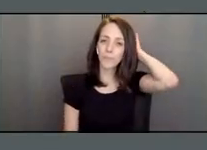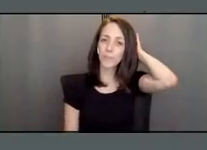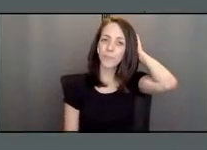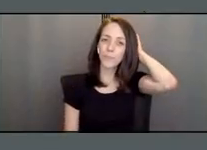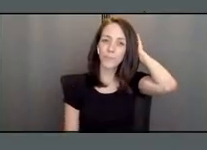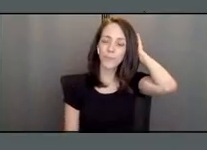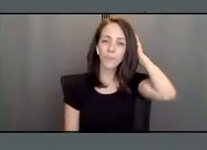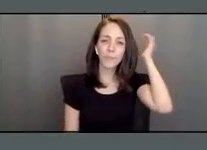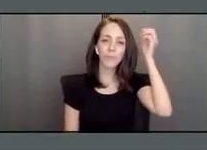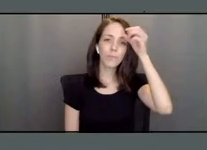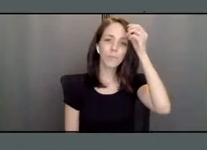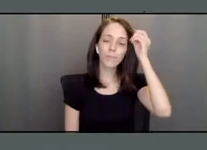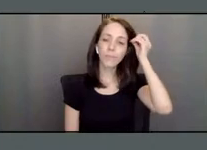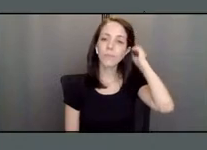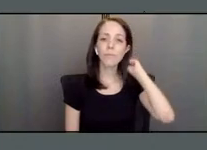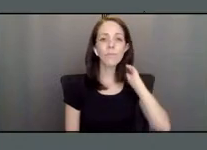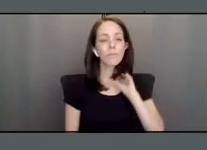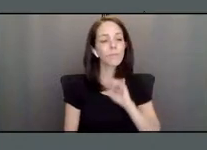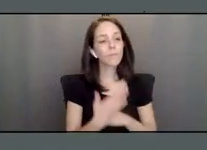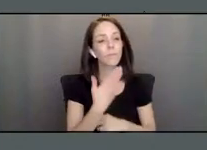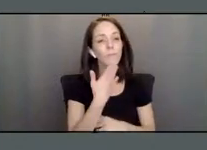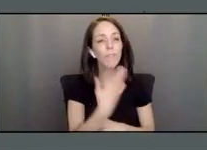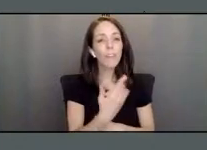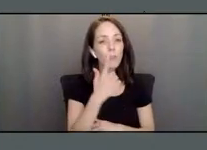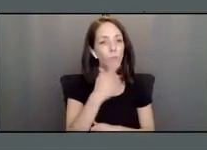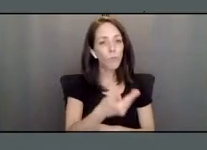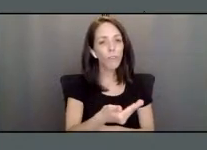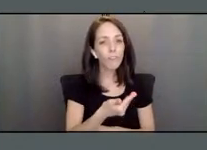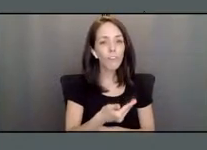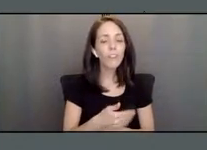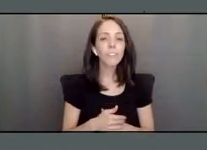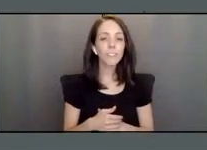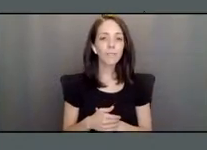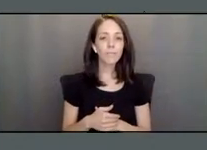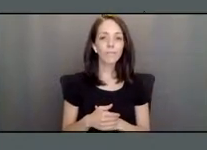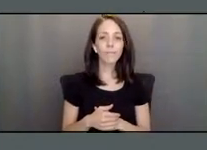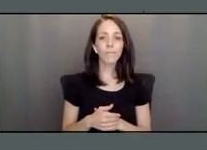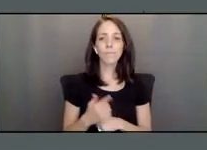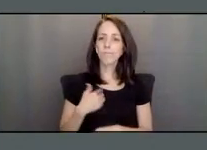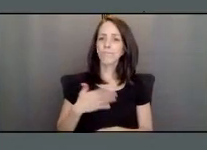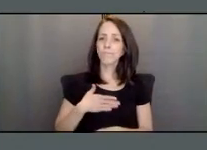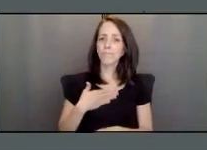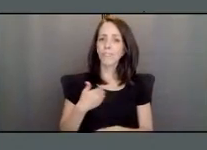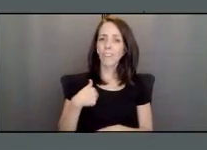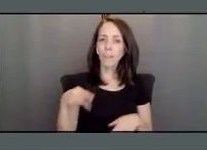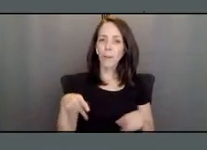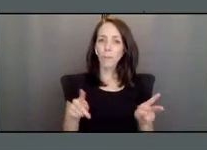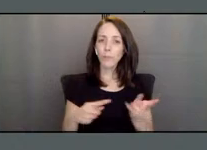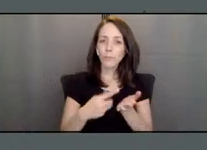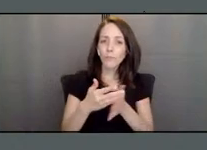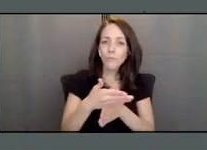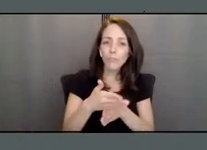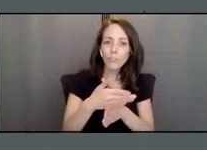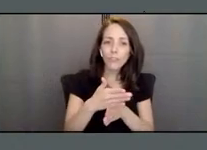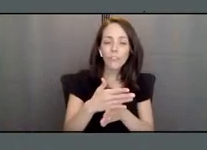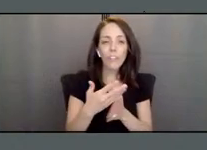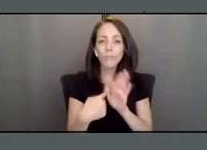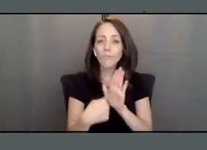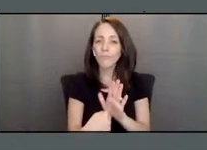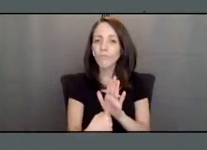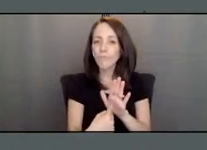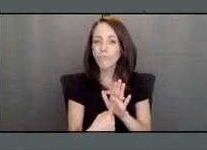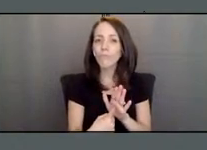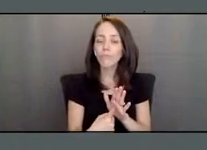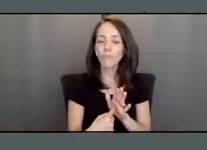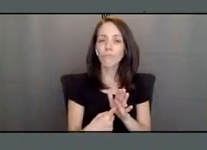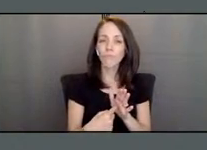And thank you, Dean Bechtel-Sachs, for the introduction, and I'm happy to have this opportunity to share highlights of our journey on diversity, equity,